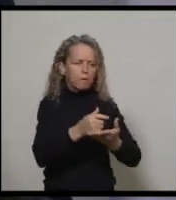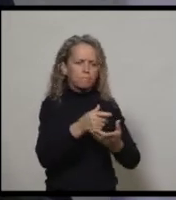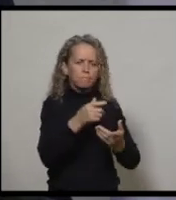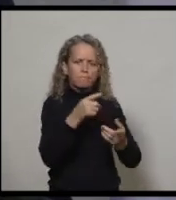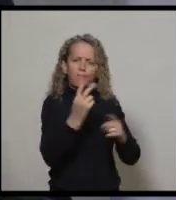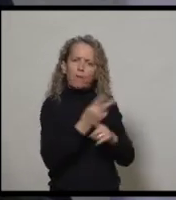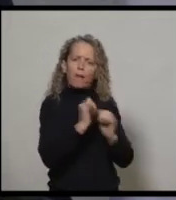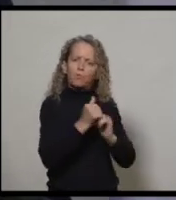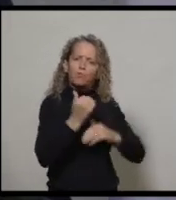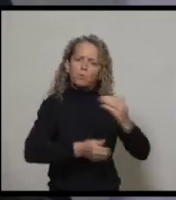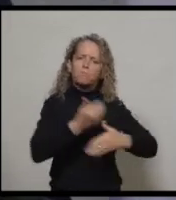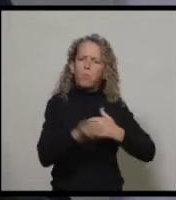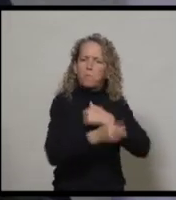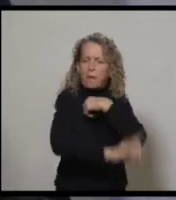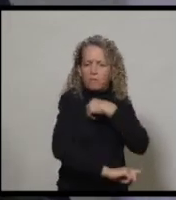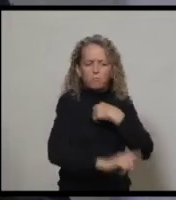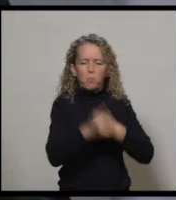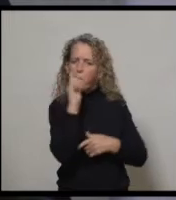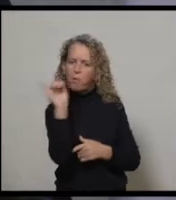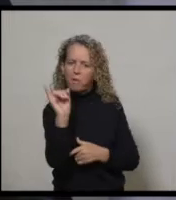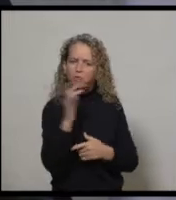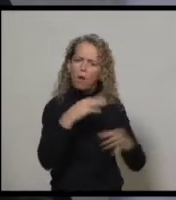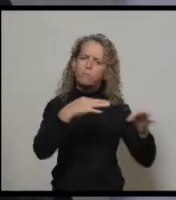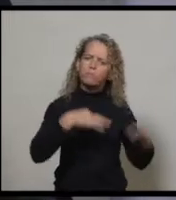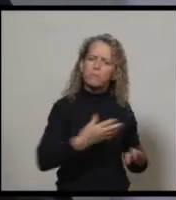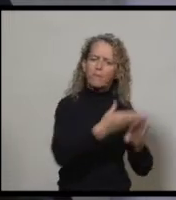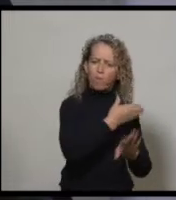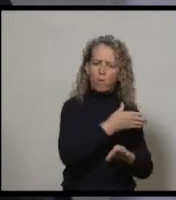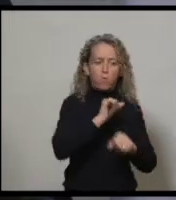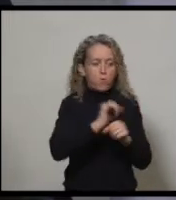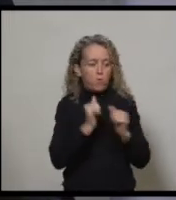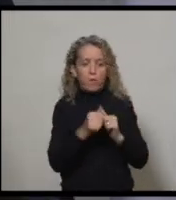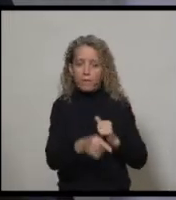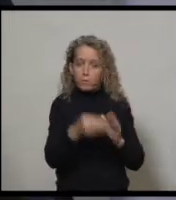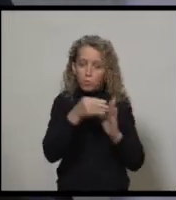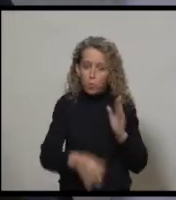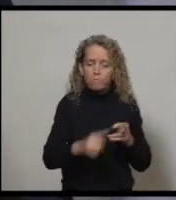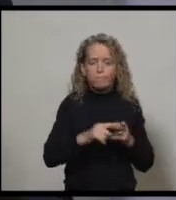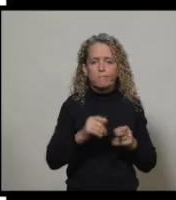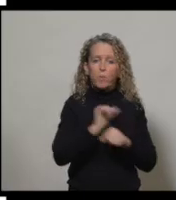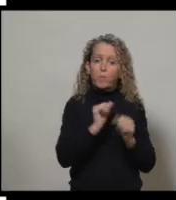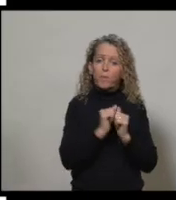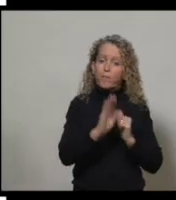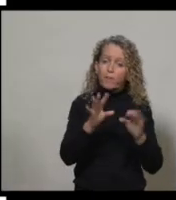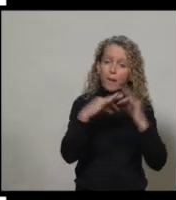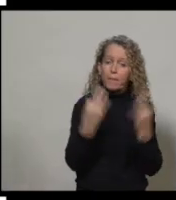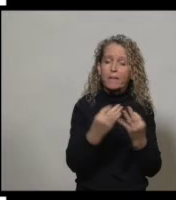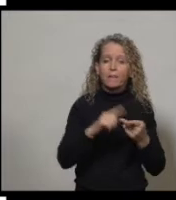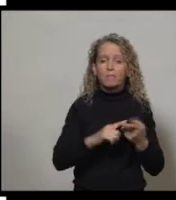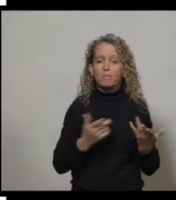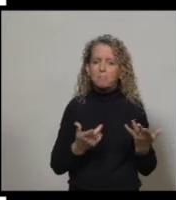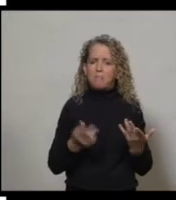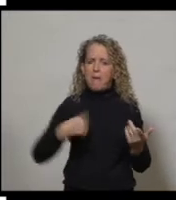And that's a part of collaboration. We really want to be working with the students and their families and us as partners, really finding out what is working for them and how do we